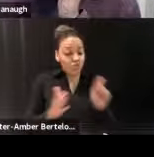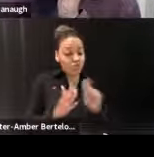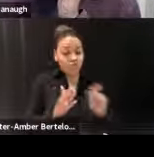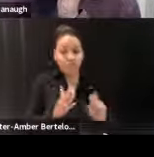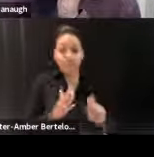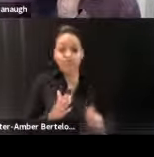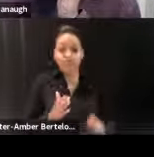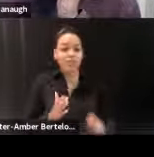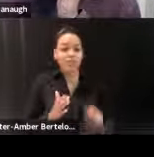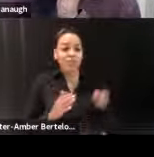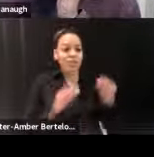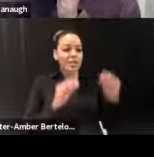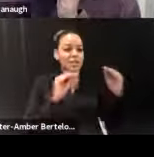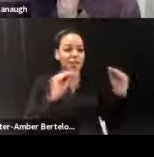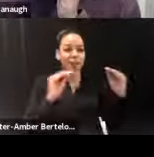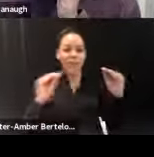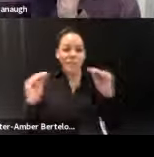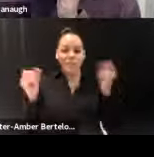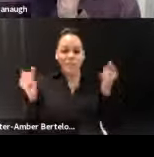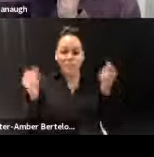she taught everybody from, you know,